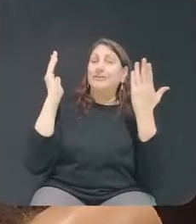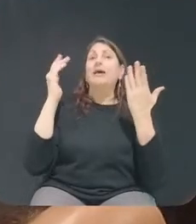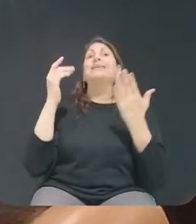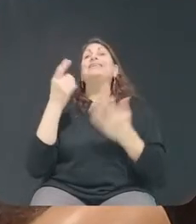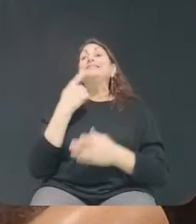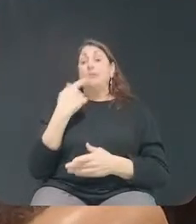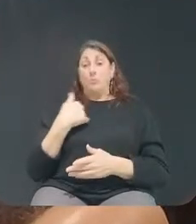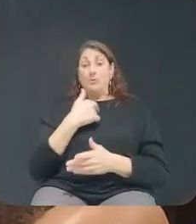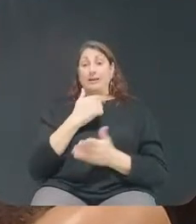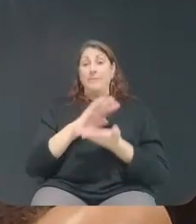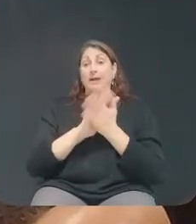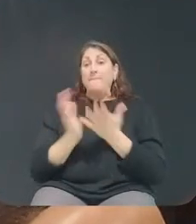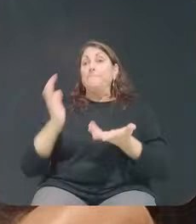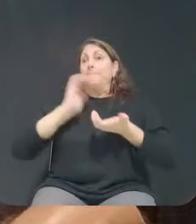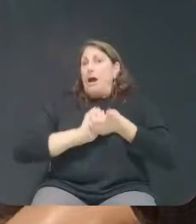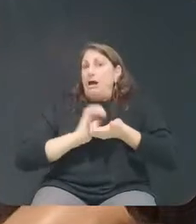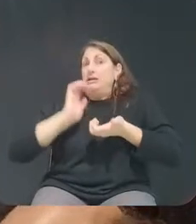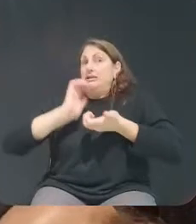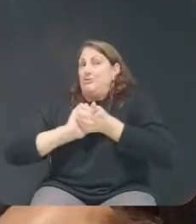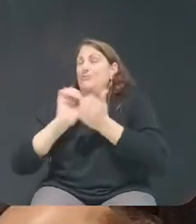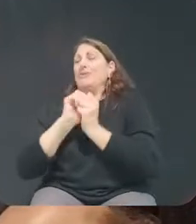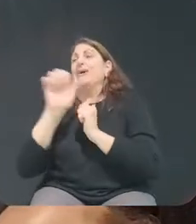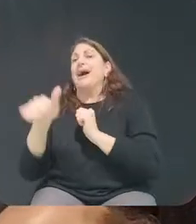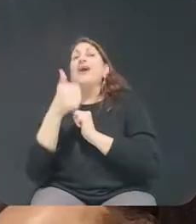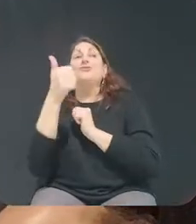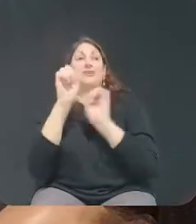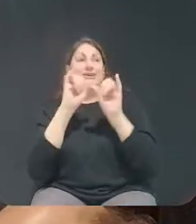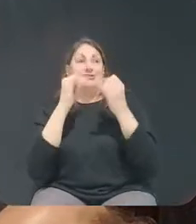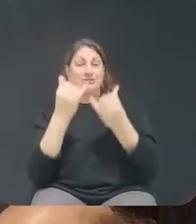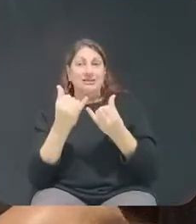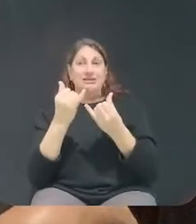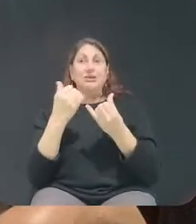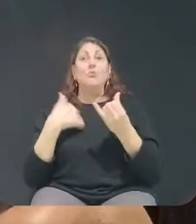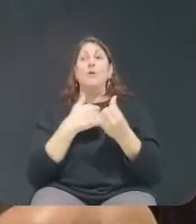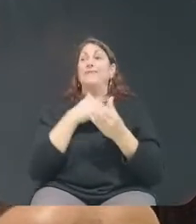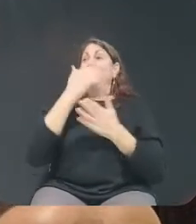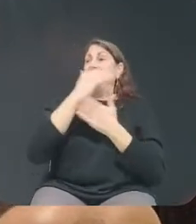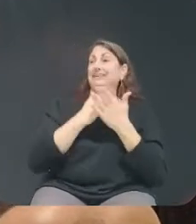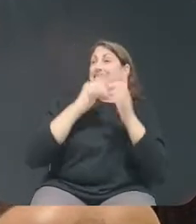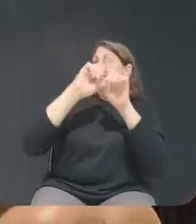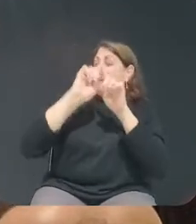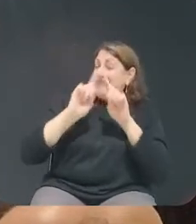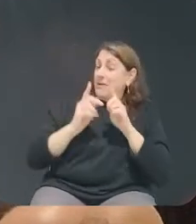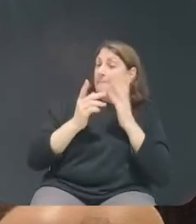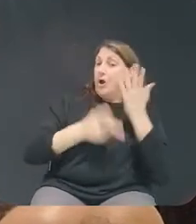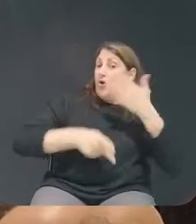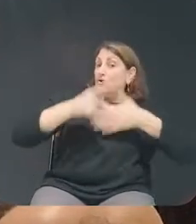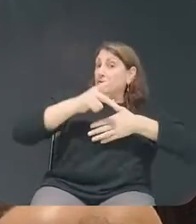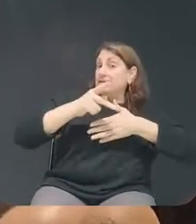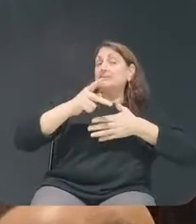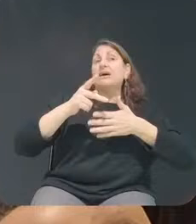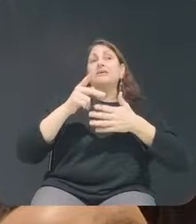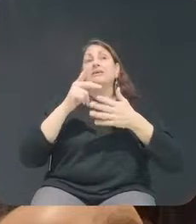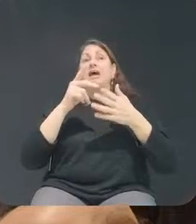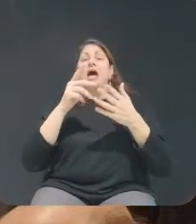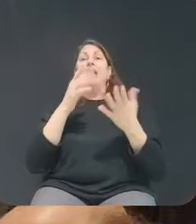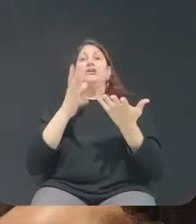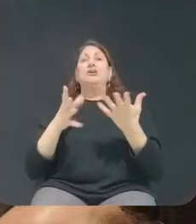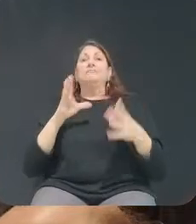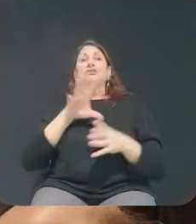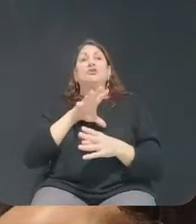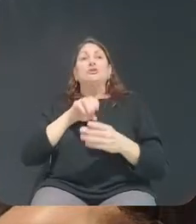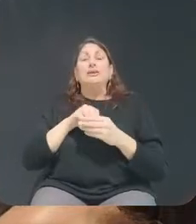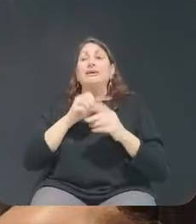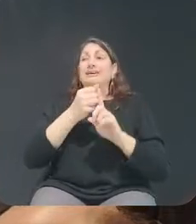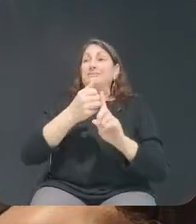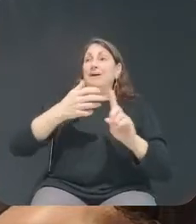essential, and listed priorities for action, which included expanding prevention and stabilization strategies, adding